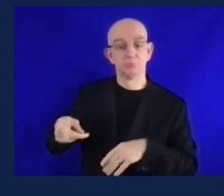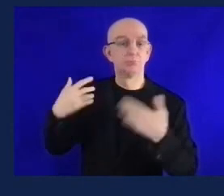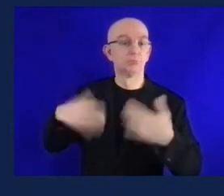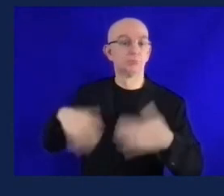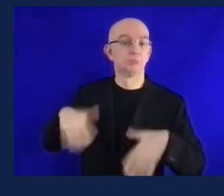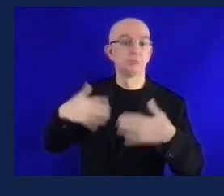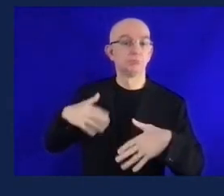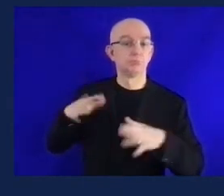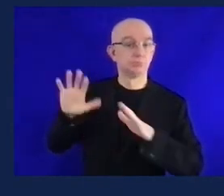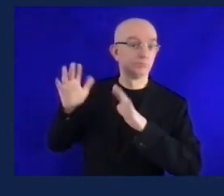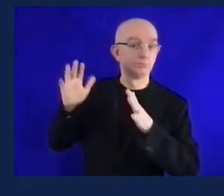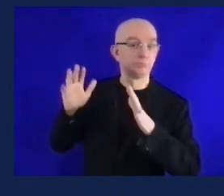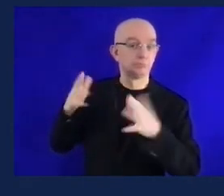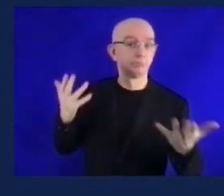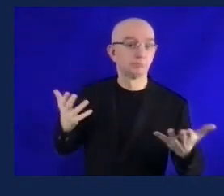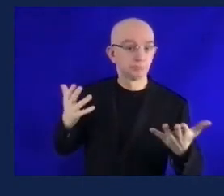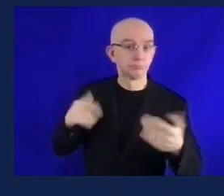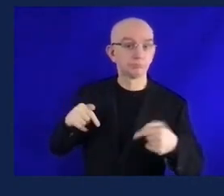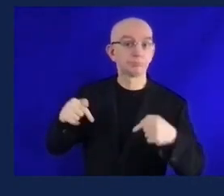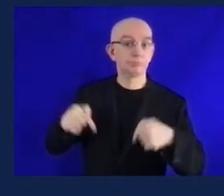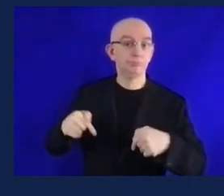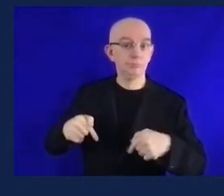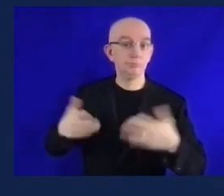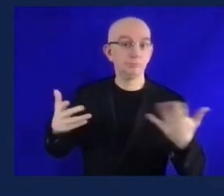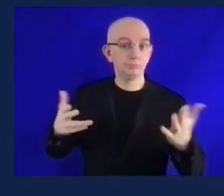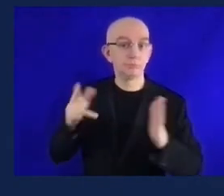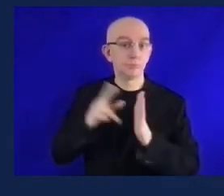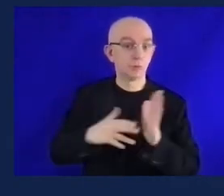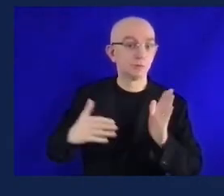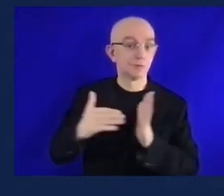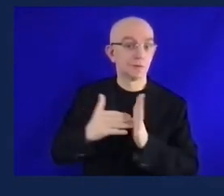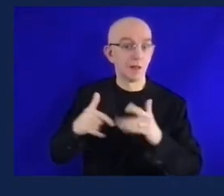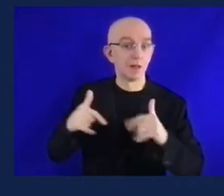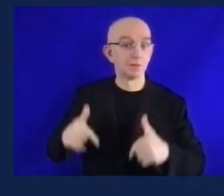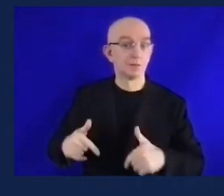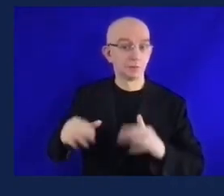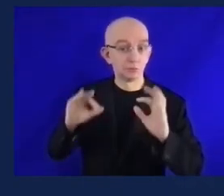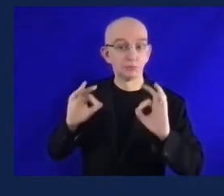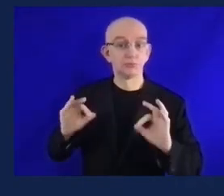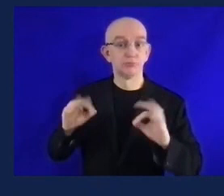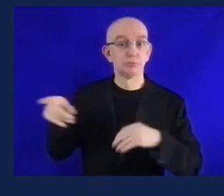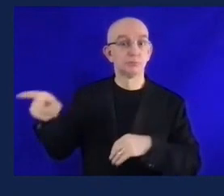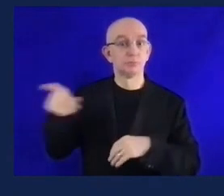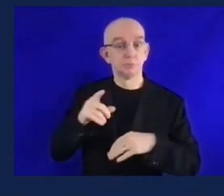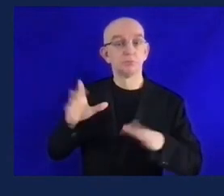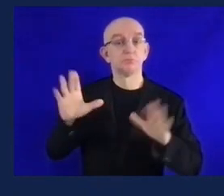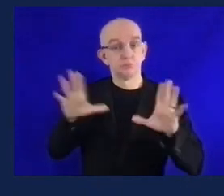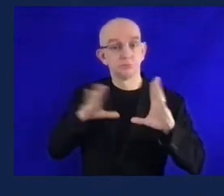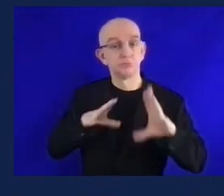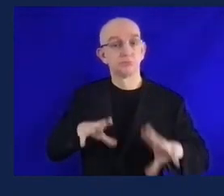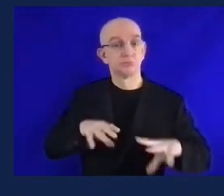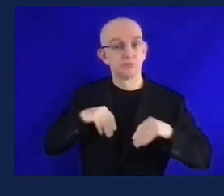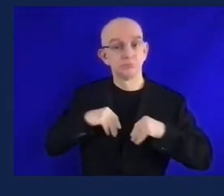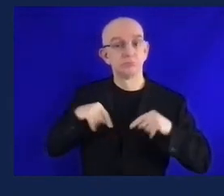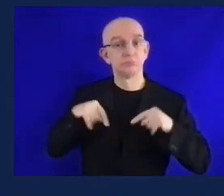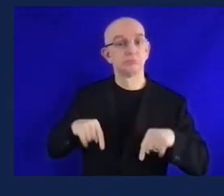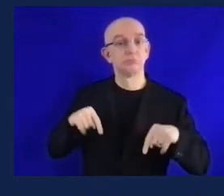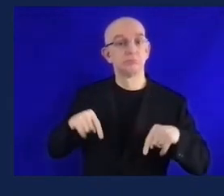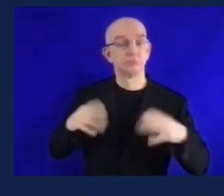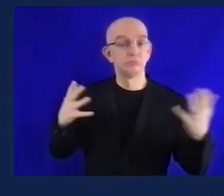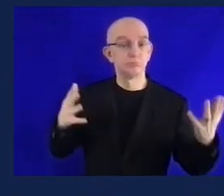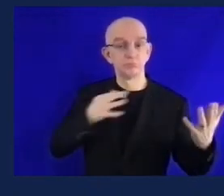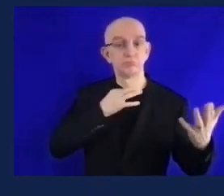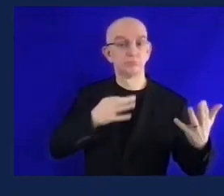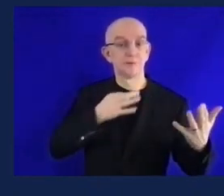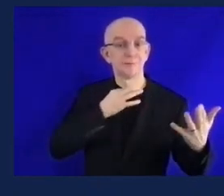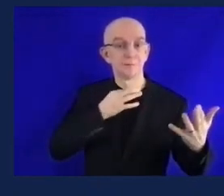explicitly accounts for accessible access to sports. I'd be really excited to see other major sporting bodies pick